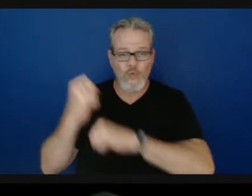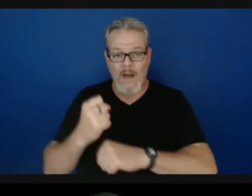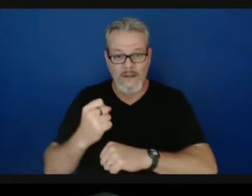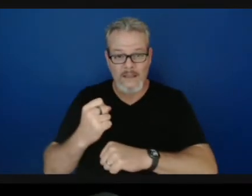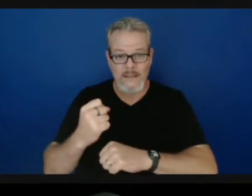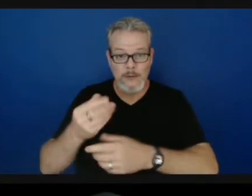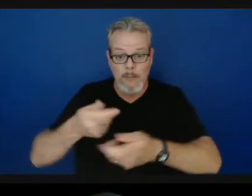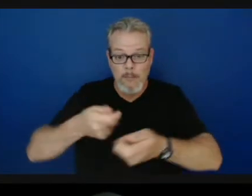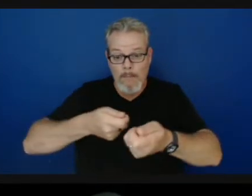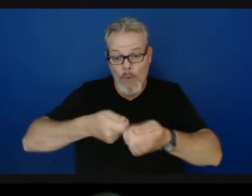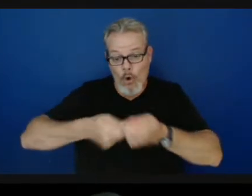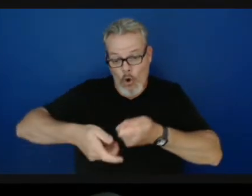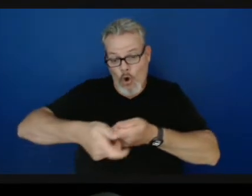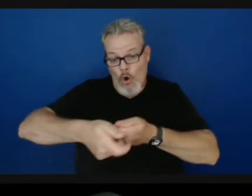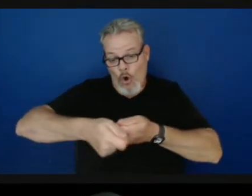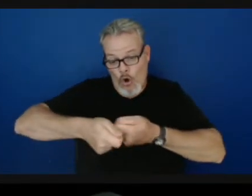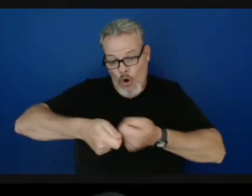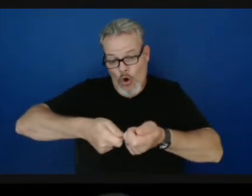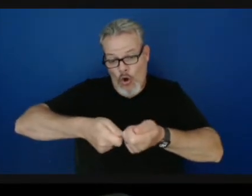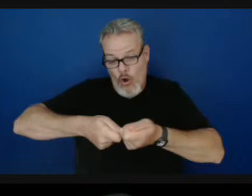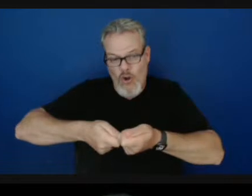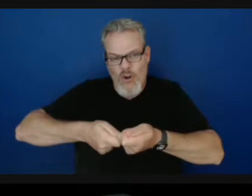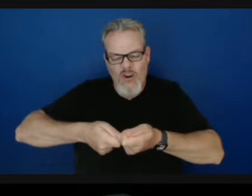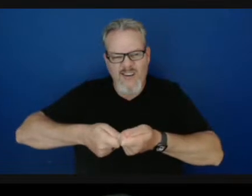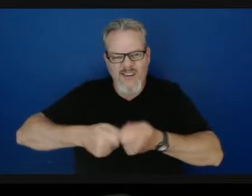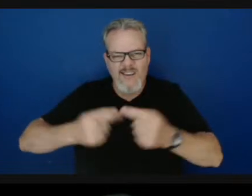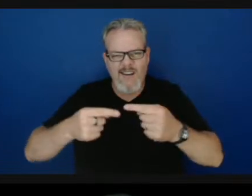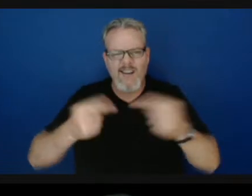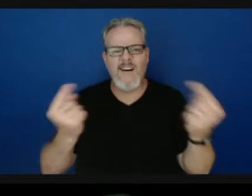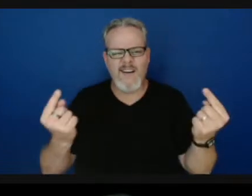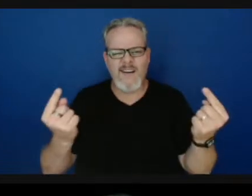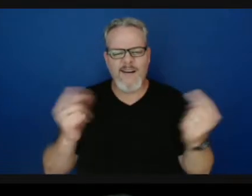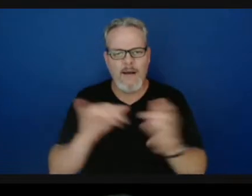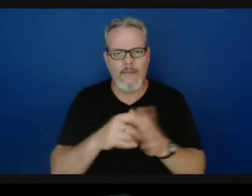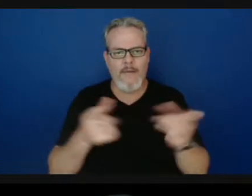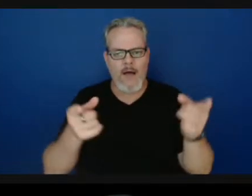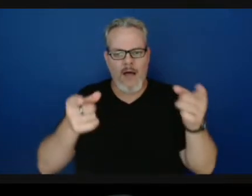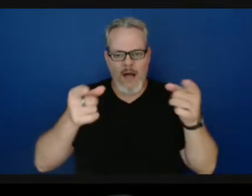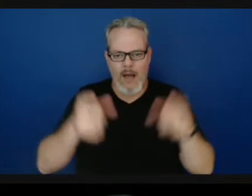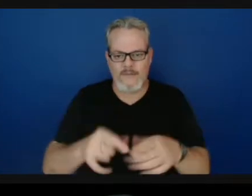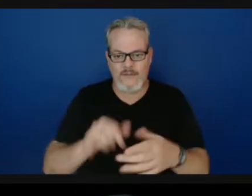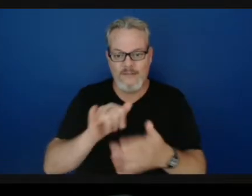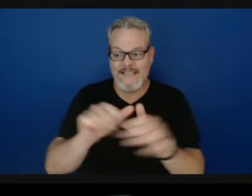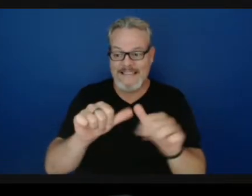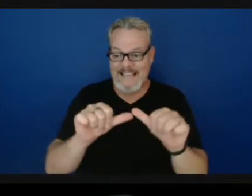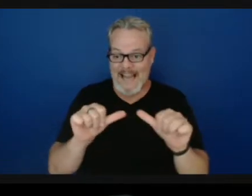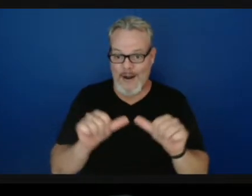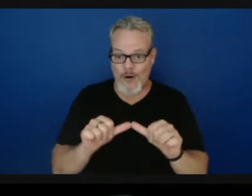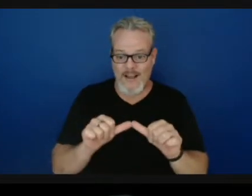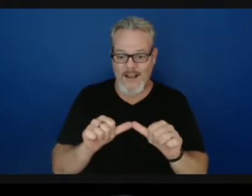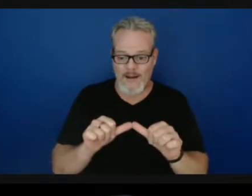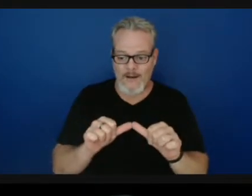zone more. And either way, that's the interaction you have there. So this area is